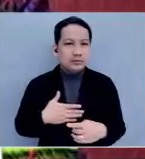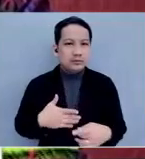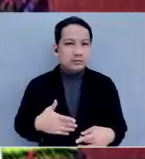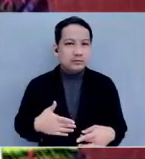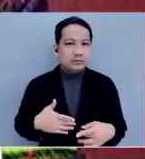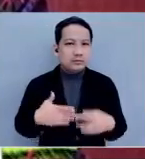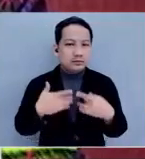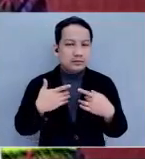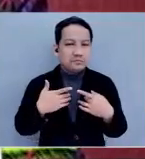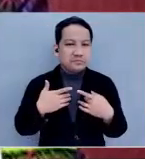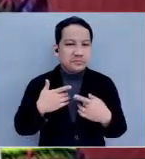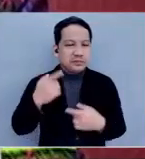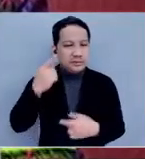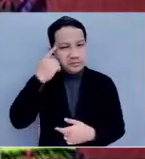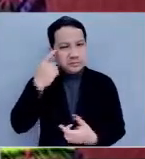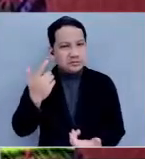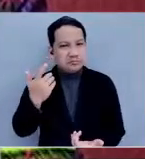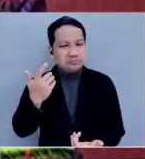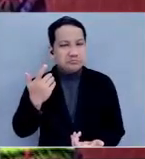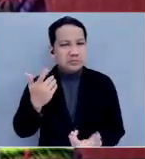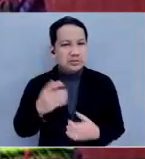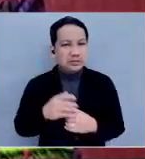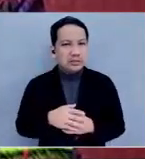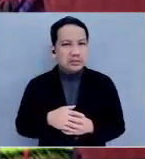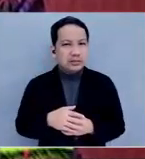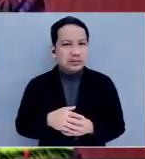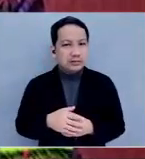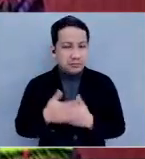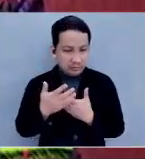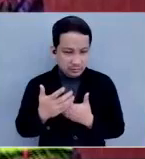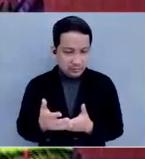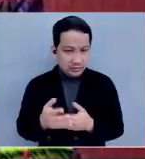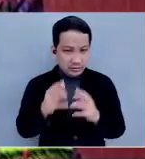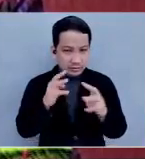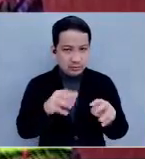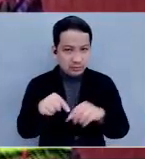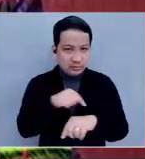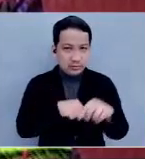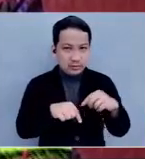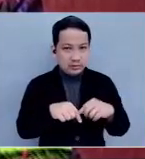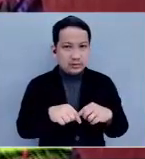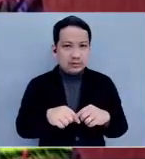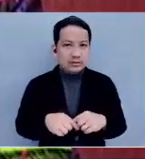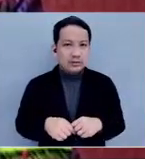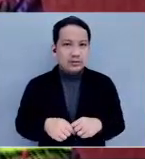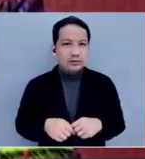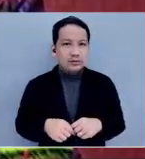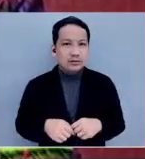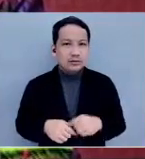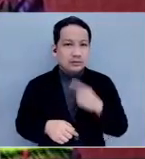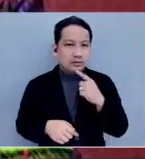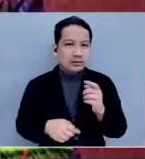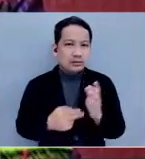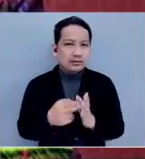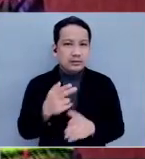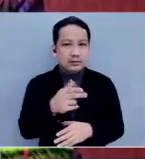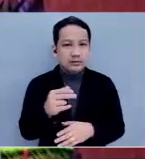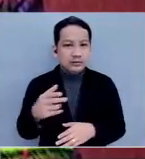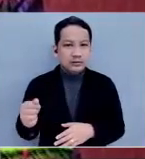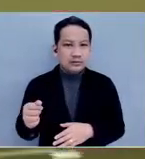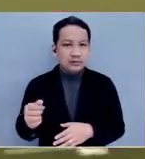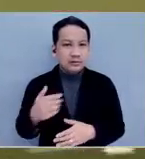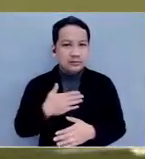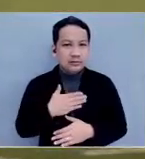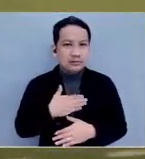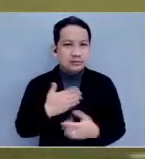I think I'd have to obviously watch the game back. But, you know, let's be honest. I think Indonesia walk away very happy with a point